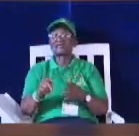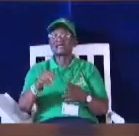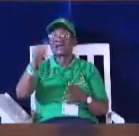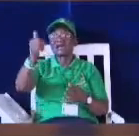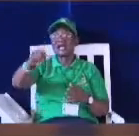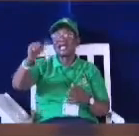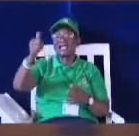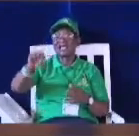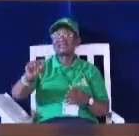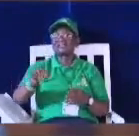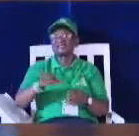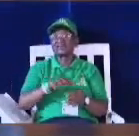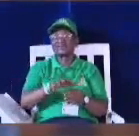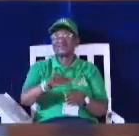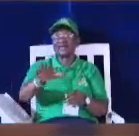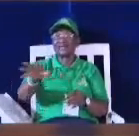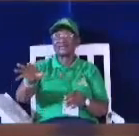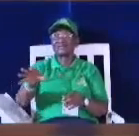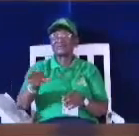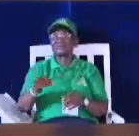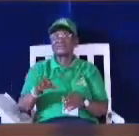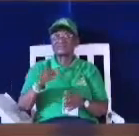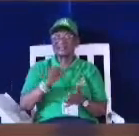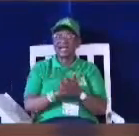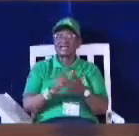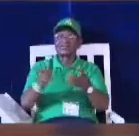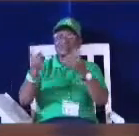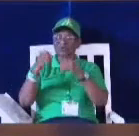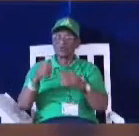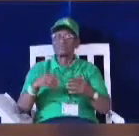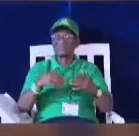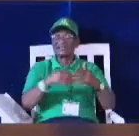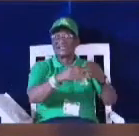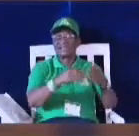any virus that comes near you